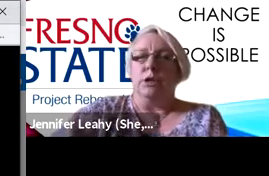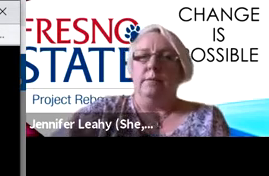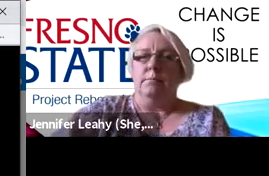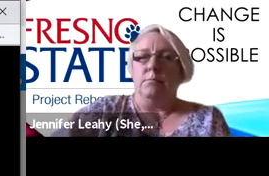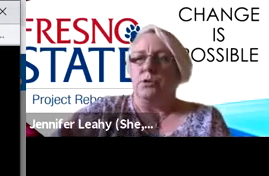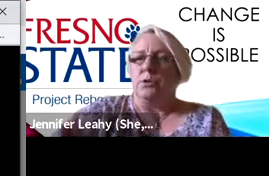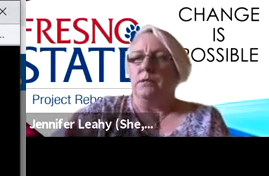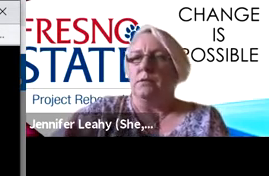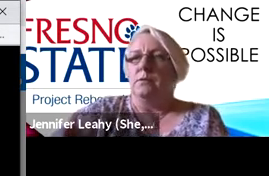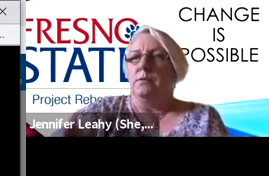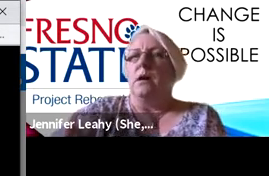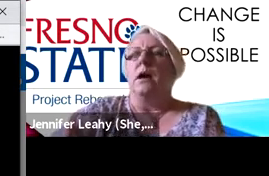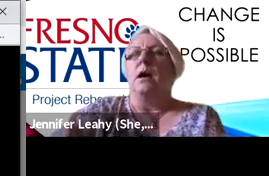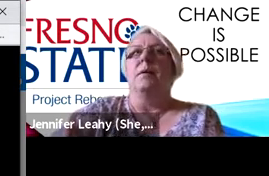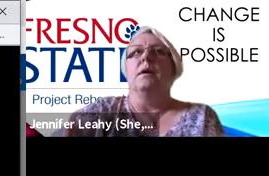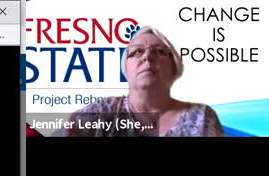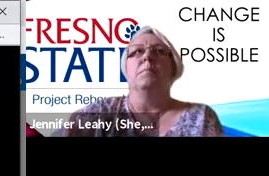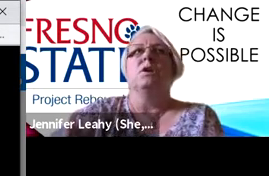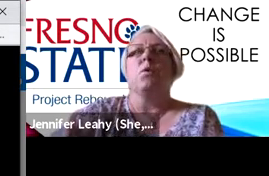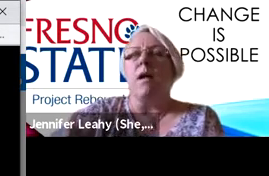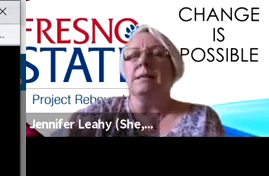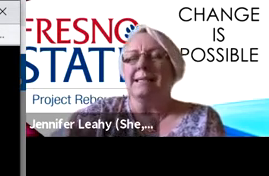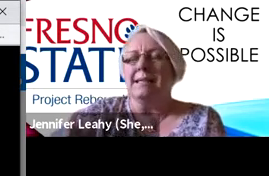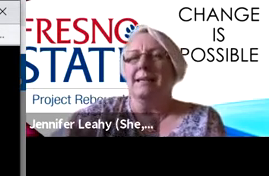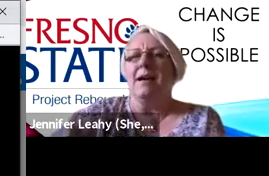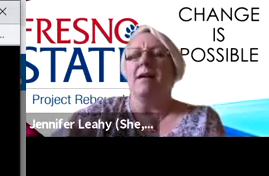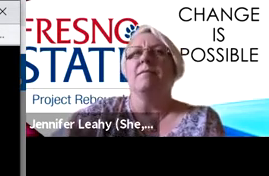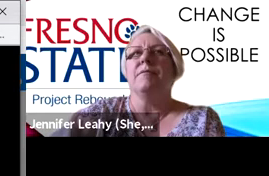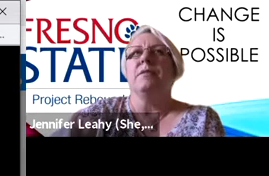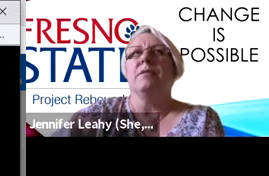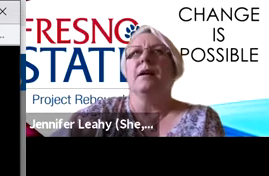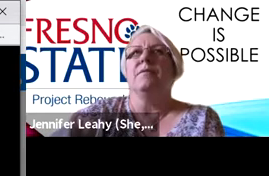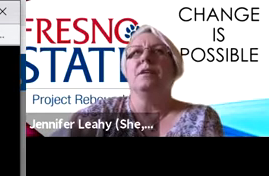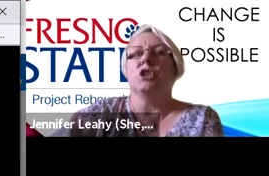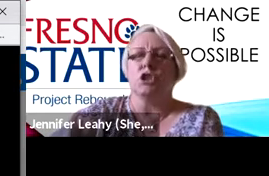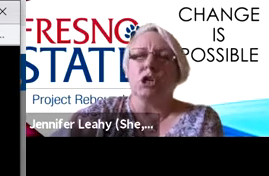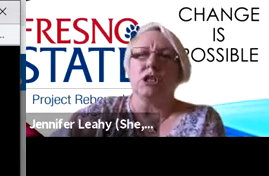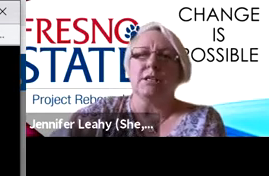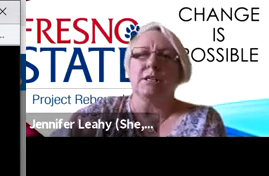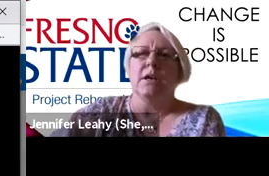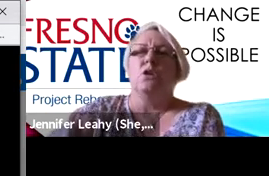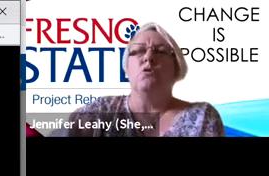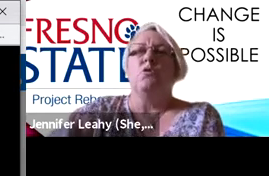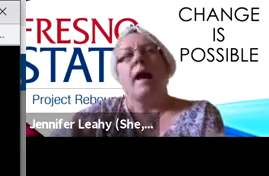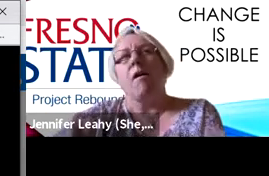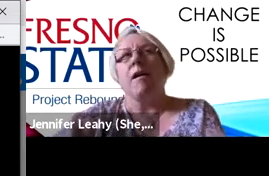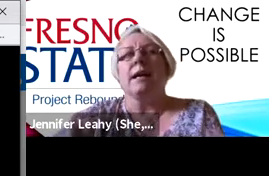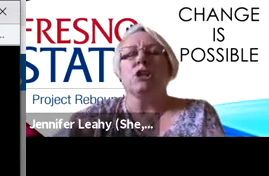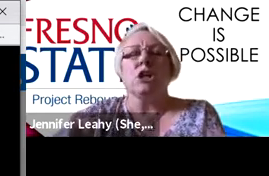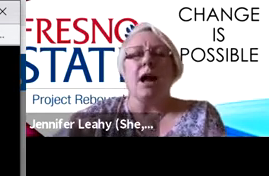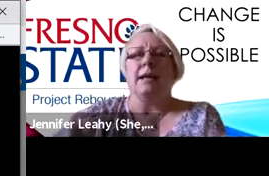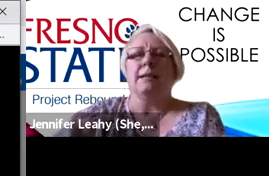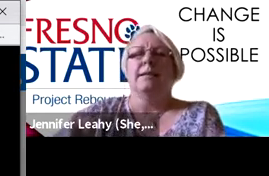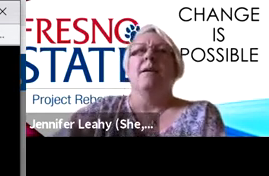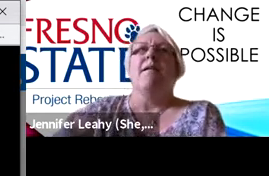which is good, more students. But the quality of the instruction, no matter how hard